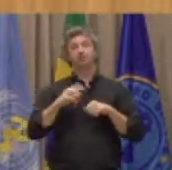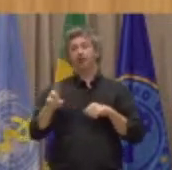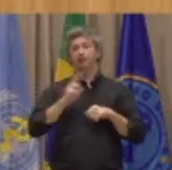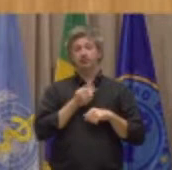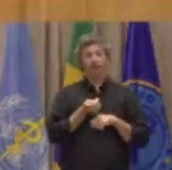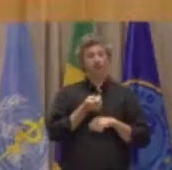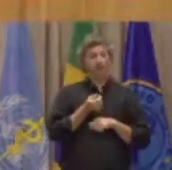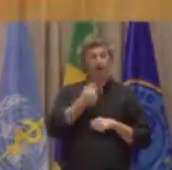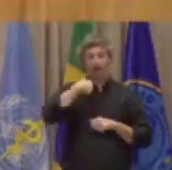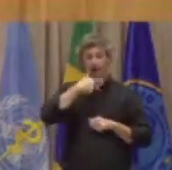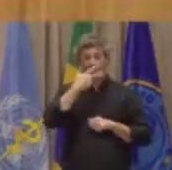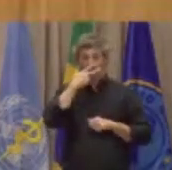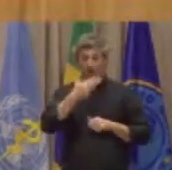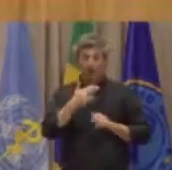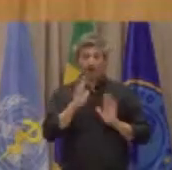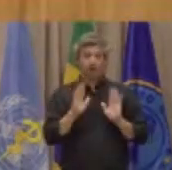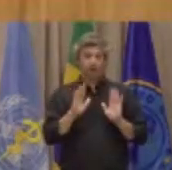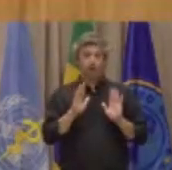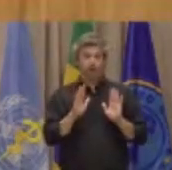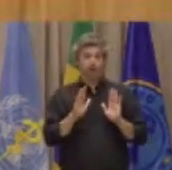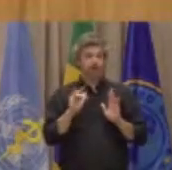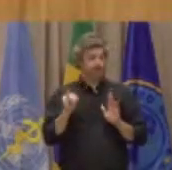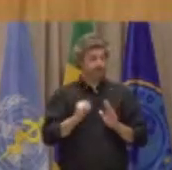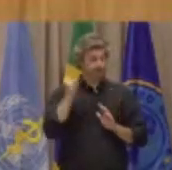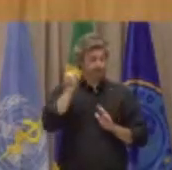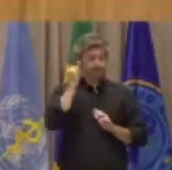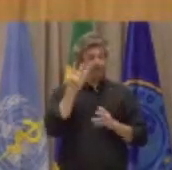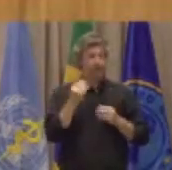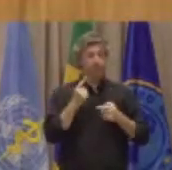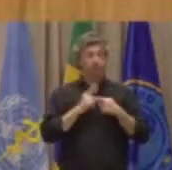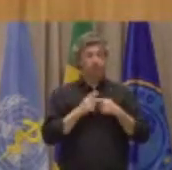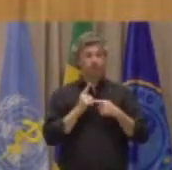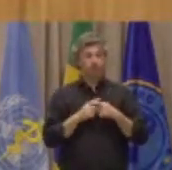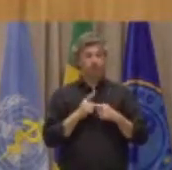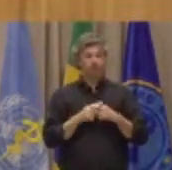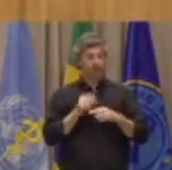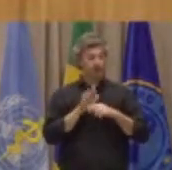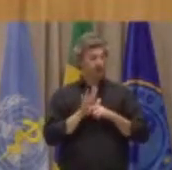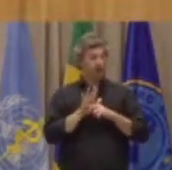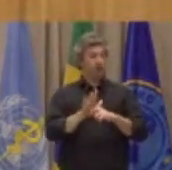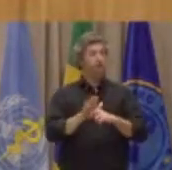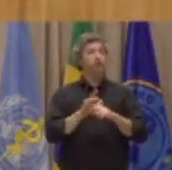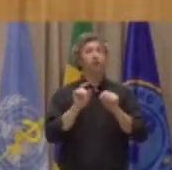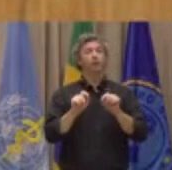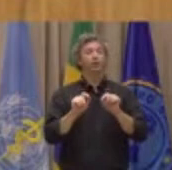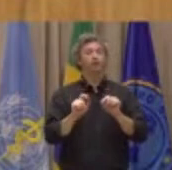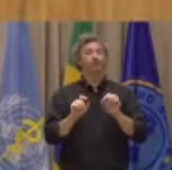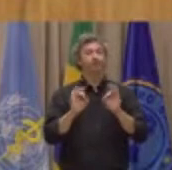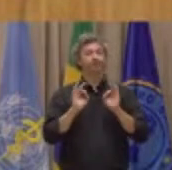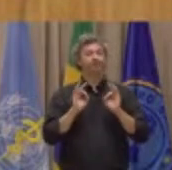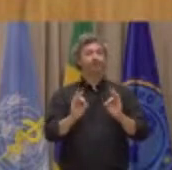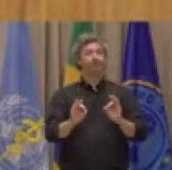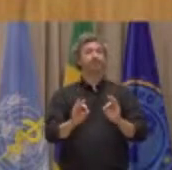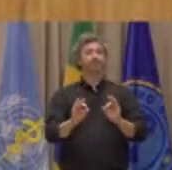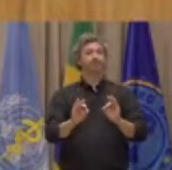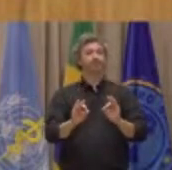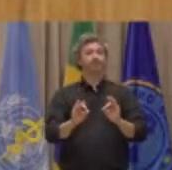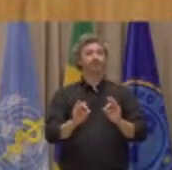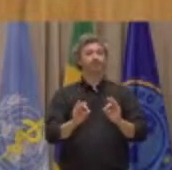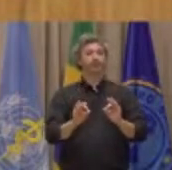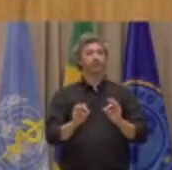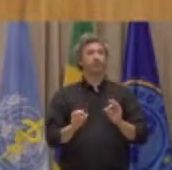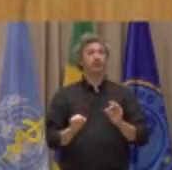response that I brought to you, which I think that's very important because our contribution is